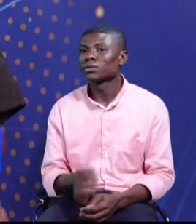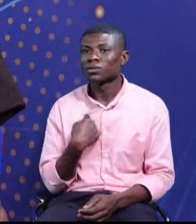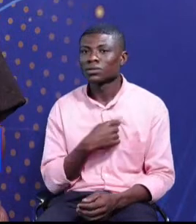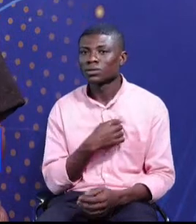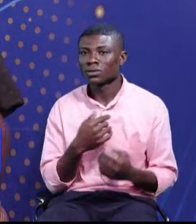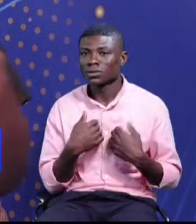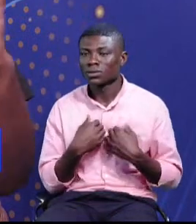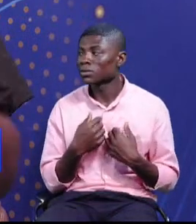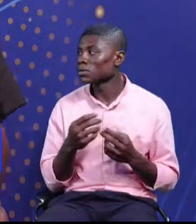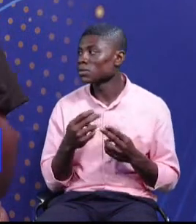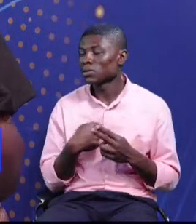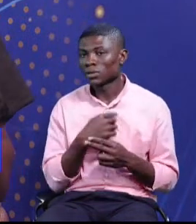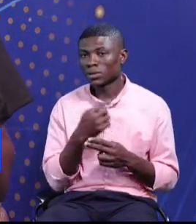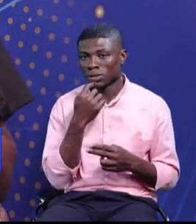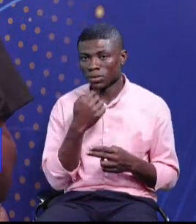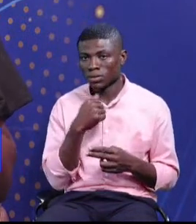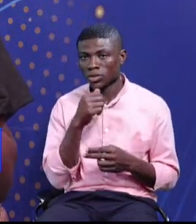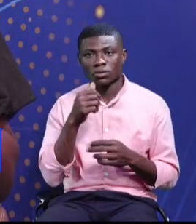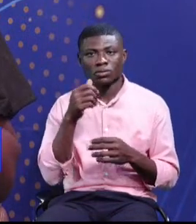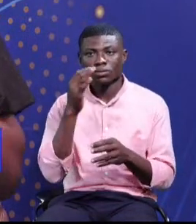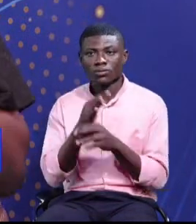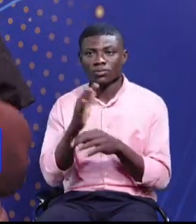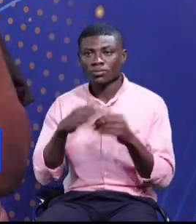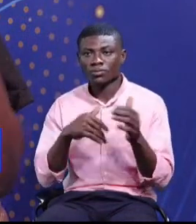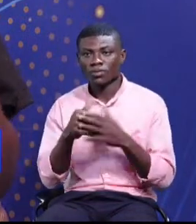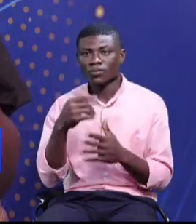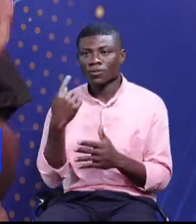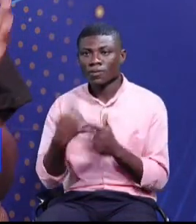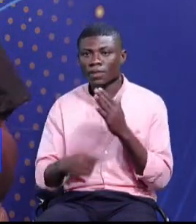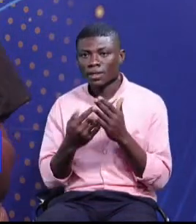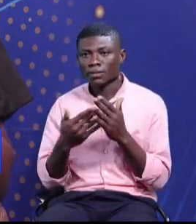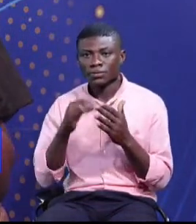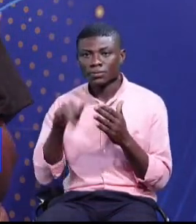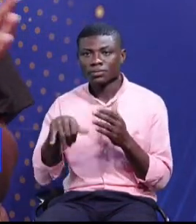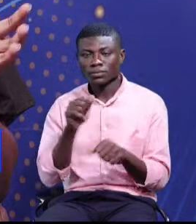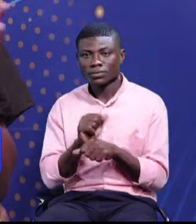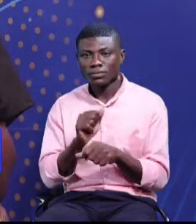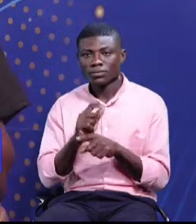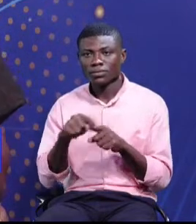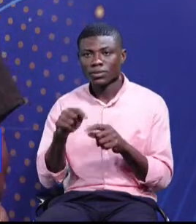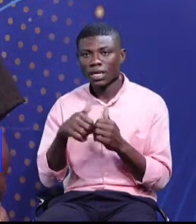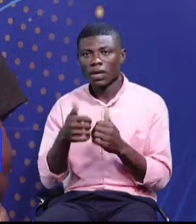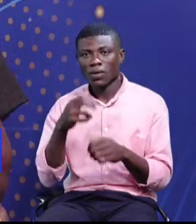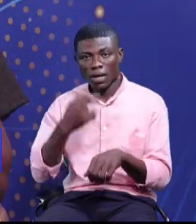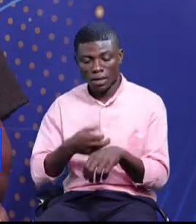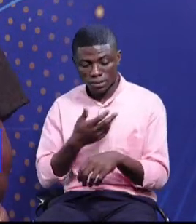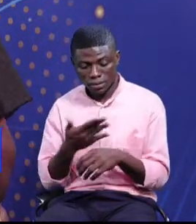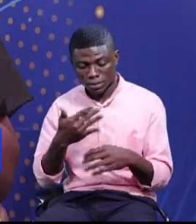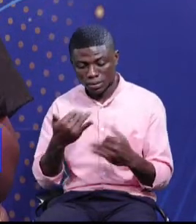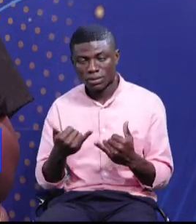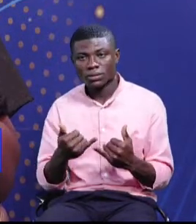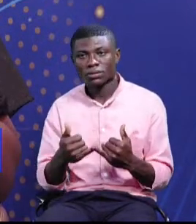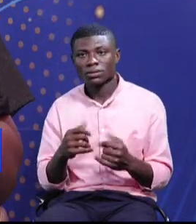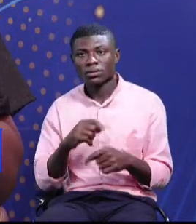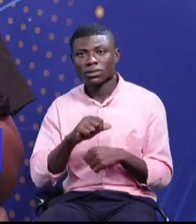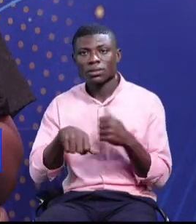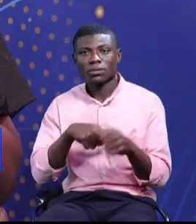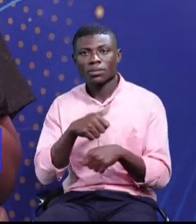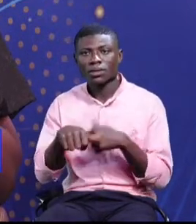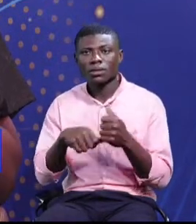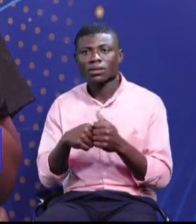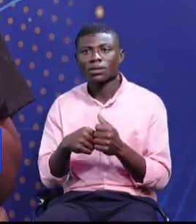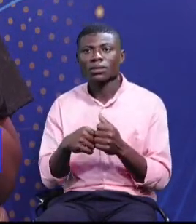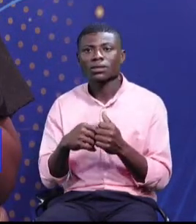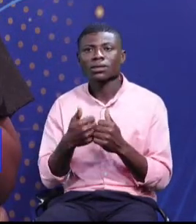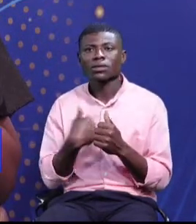have, that's what I'm saying, like it doesn't matter what things look like now. It doesn't matter how hard things are. It's about